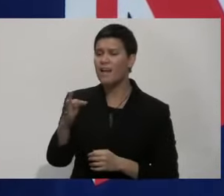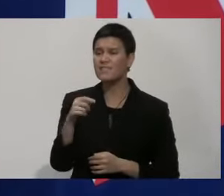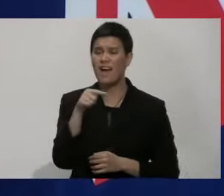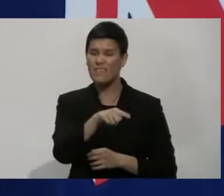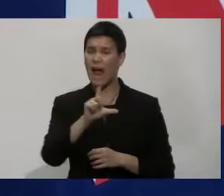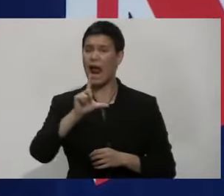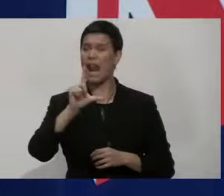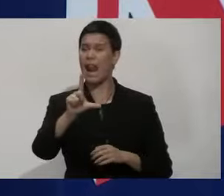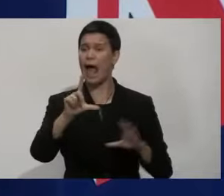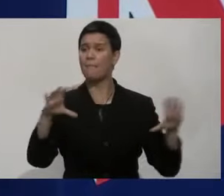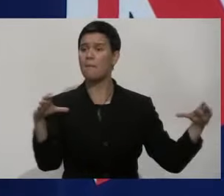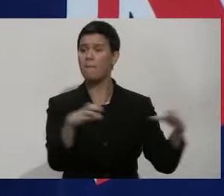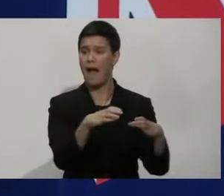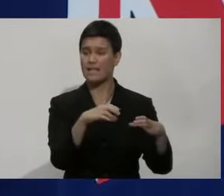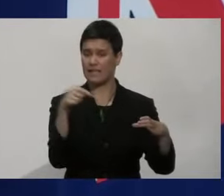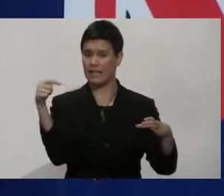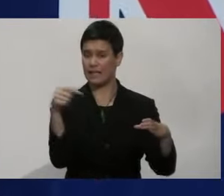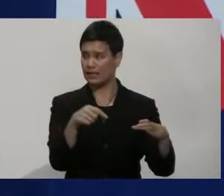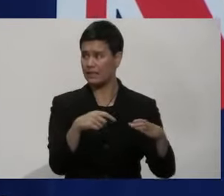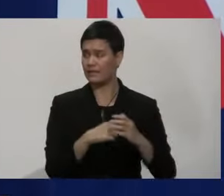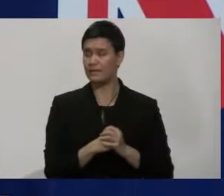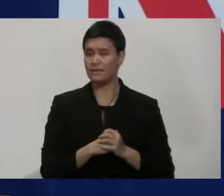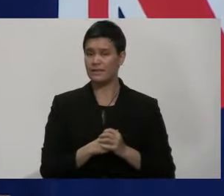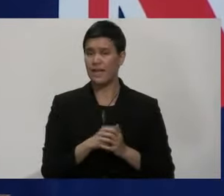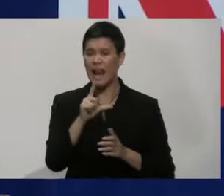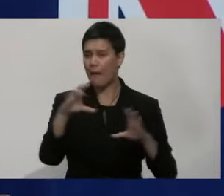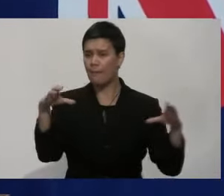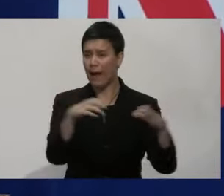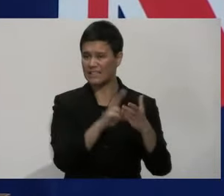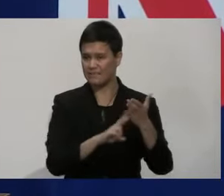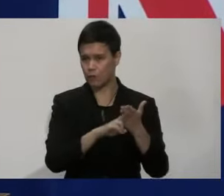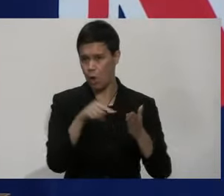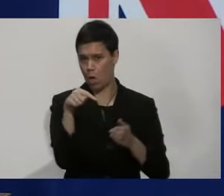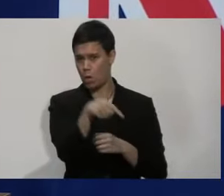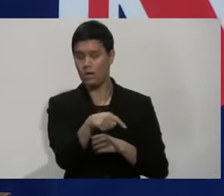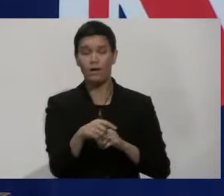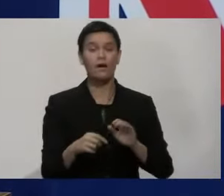Henry, I called time on last questions. Well, I'll just point out that this is